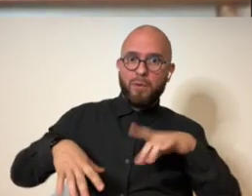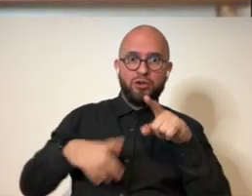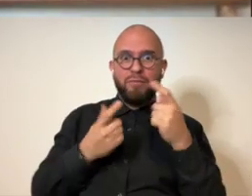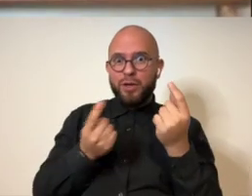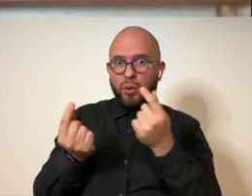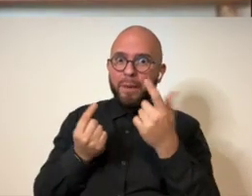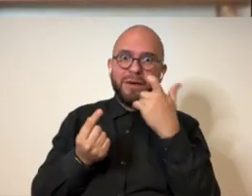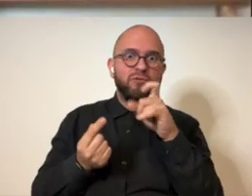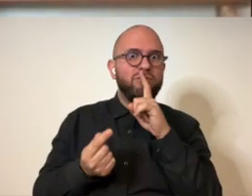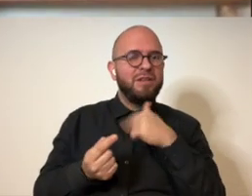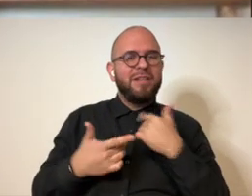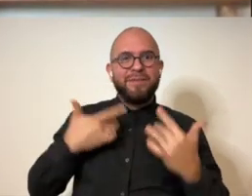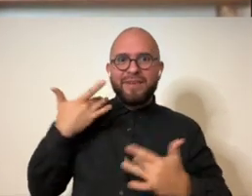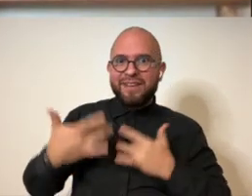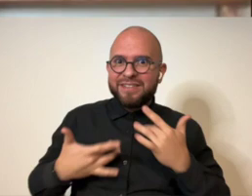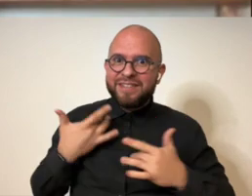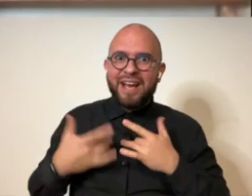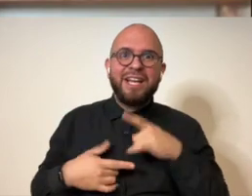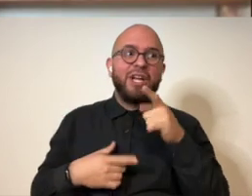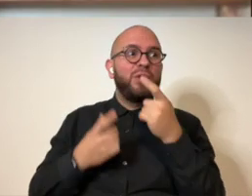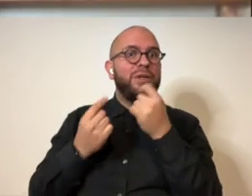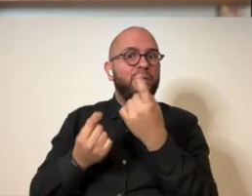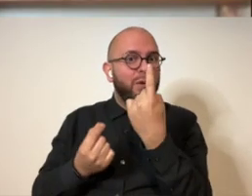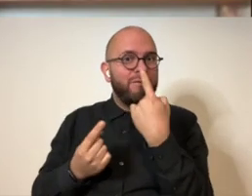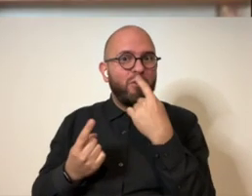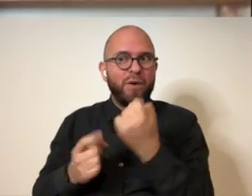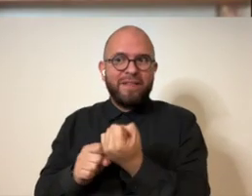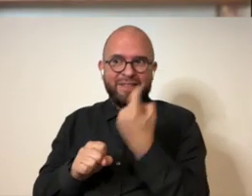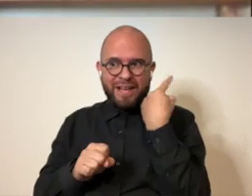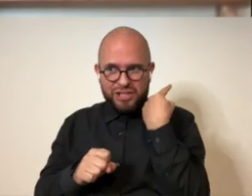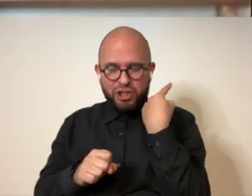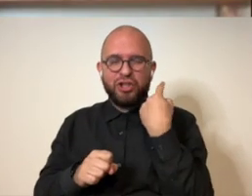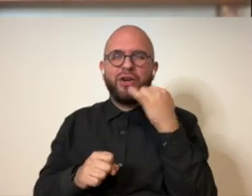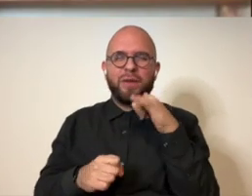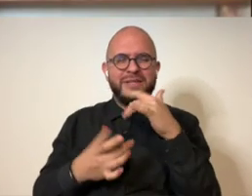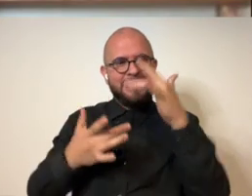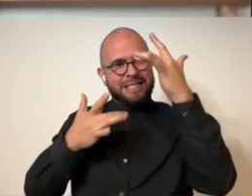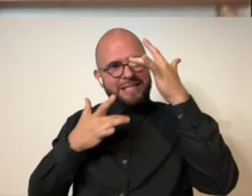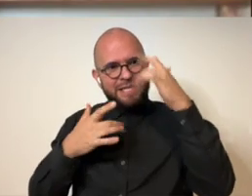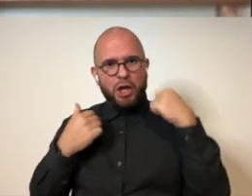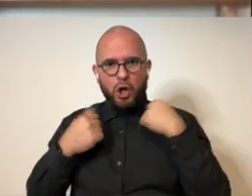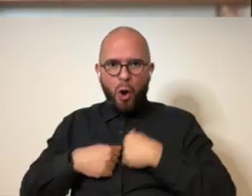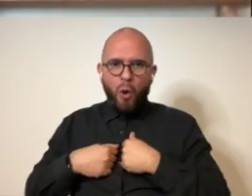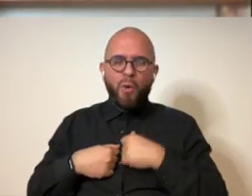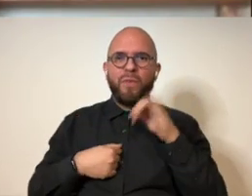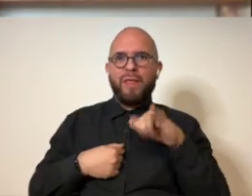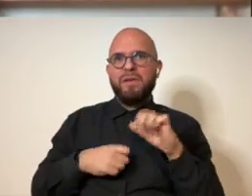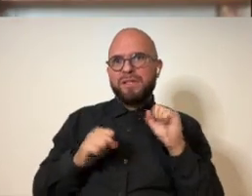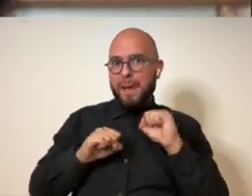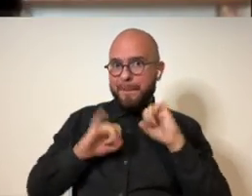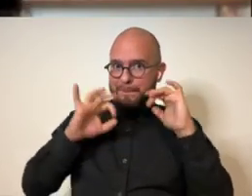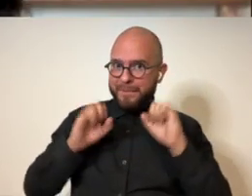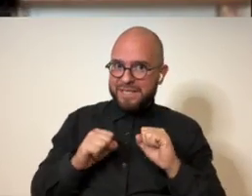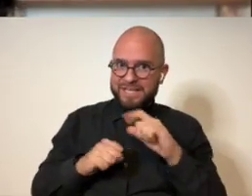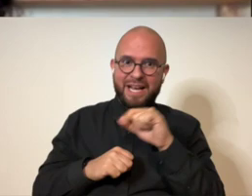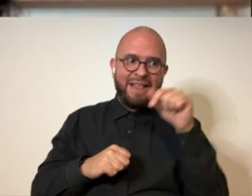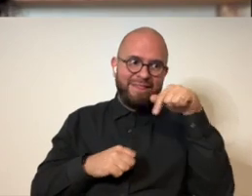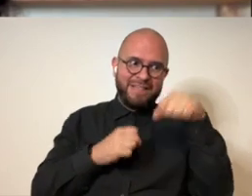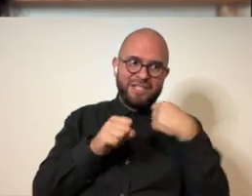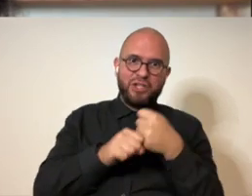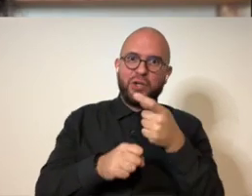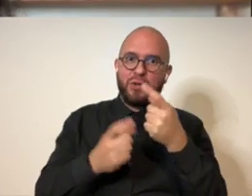more accessible emotionally. Can you tell us about these wearables you've been doing? Because I've been really excited. You did one